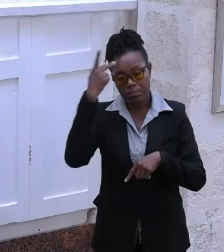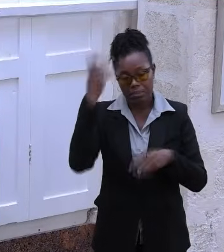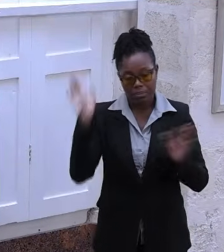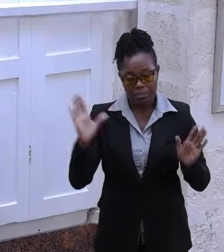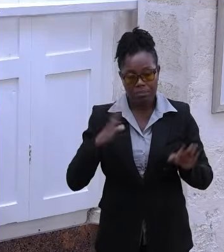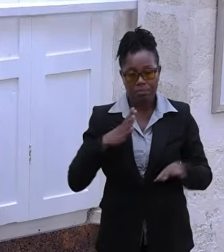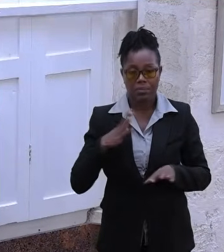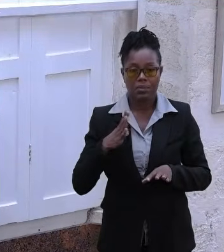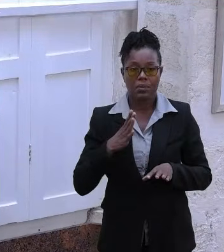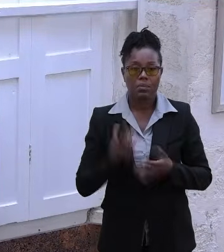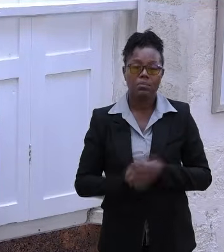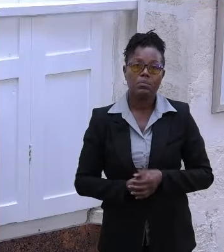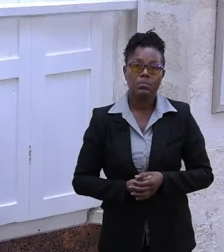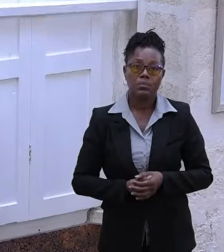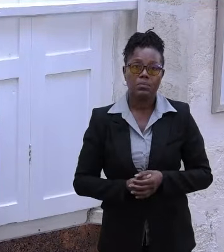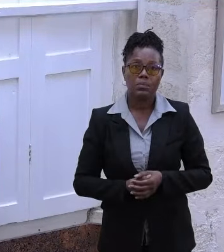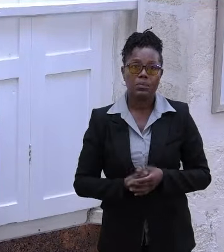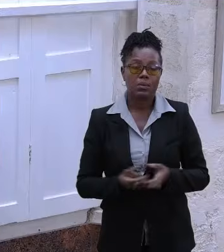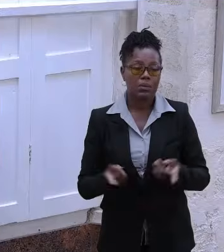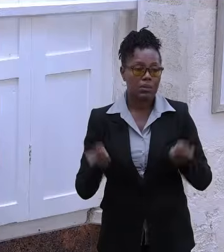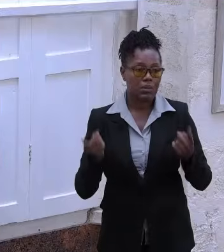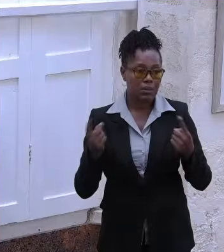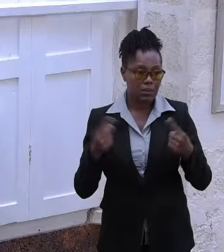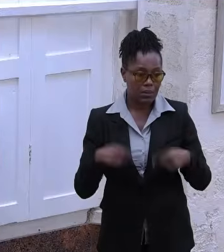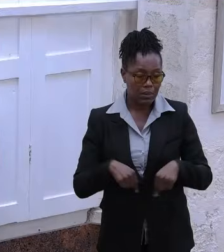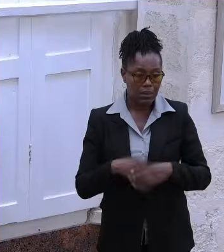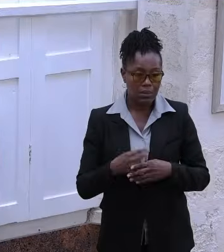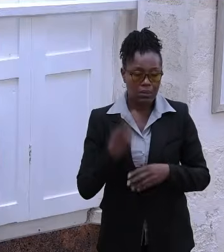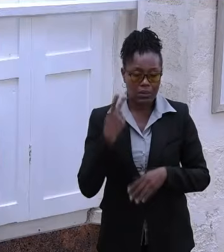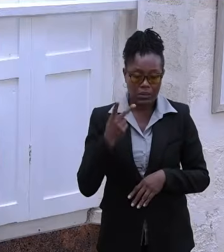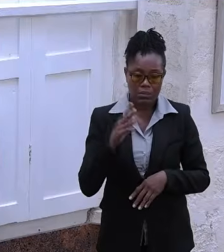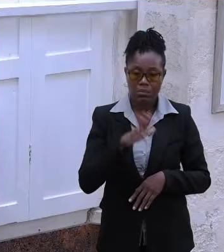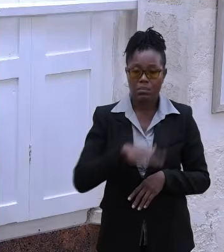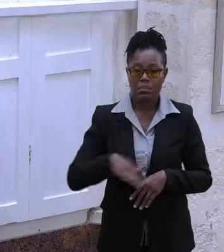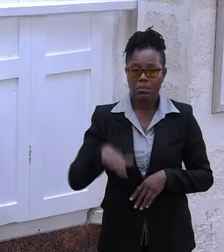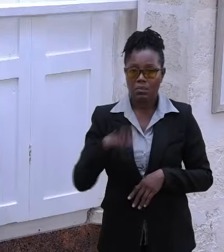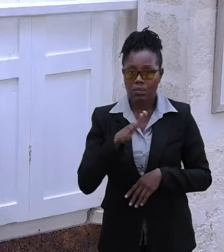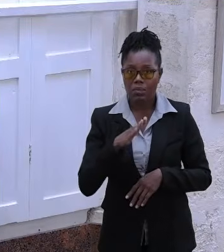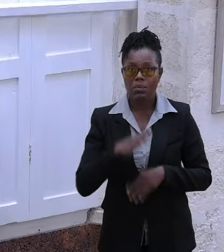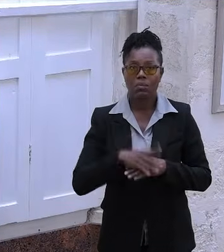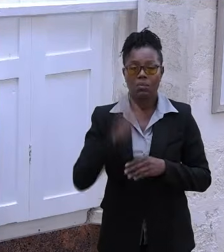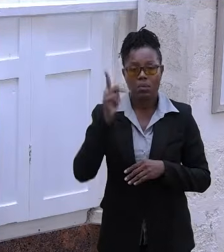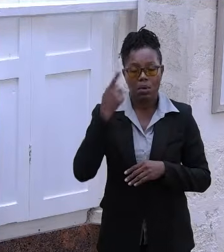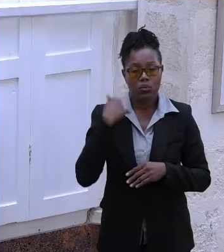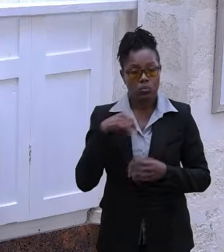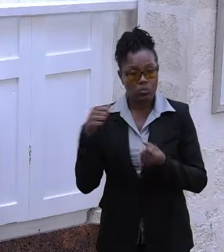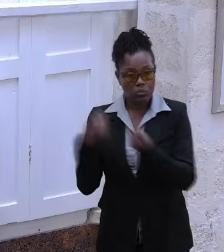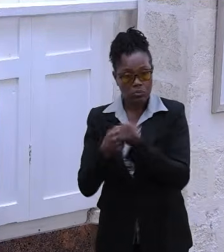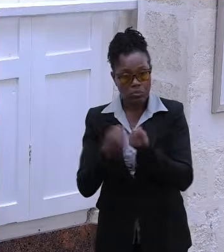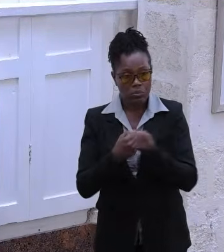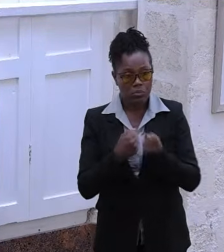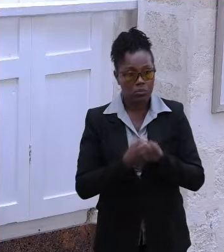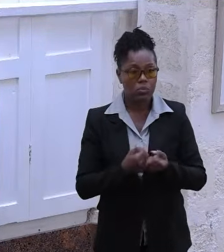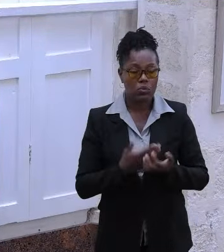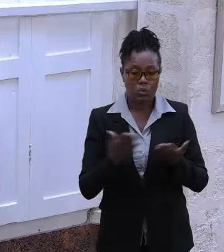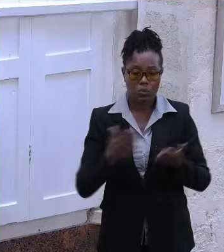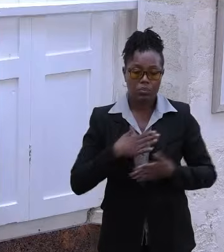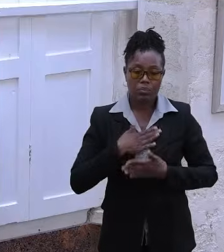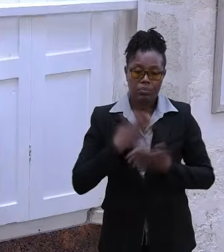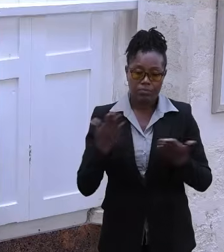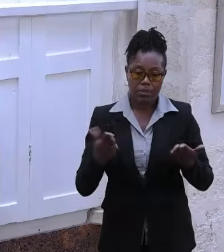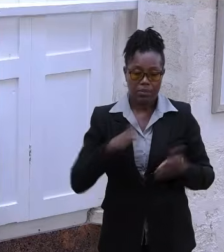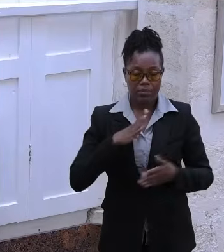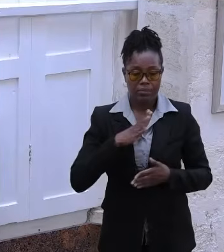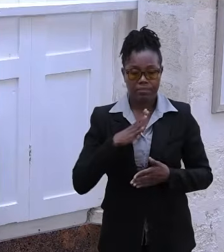We're recognizing the appropriateness of a tariff for Parliament. They were indeed in favor of it, so we're fine with